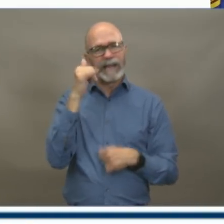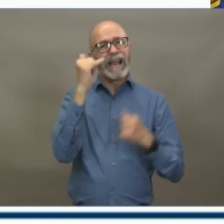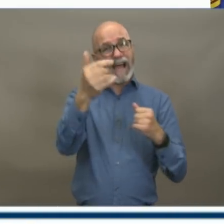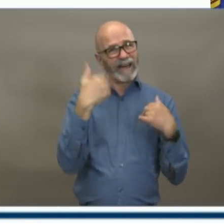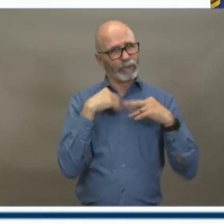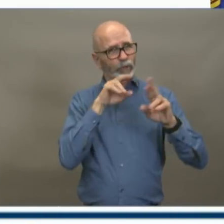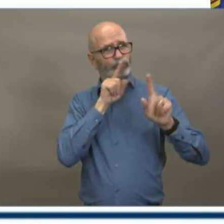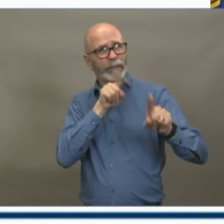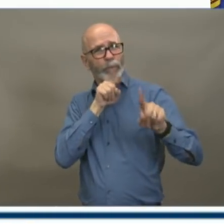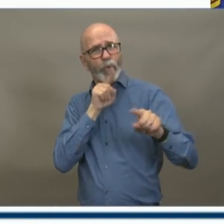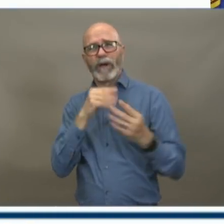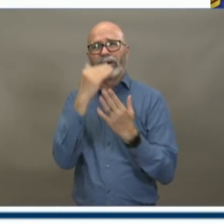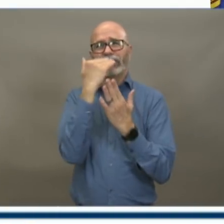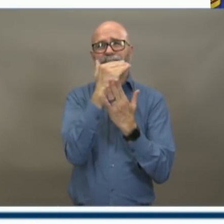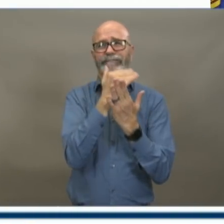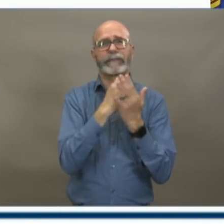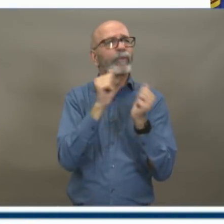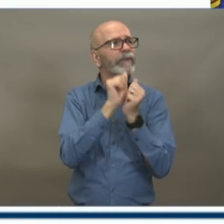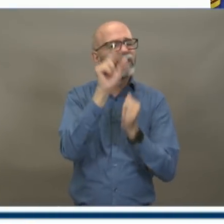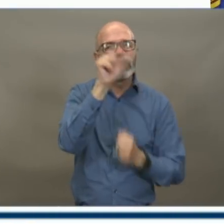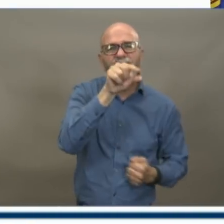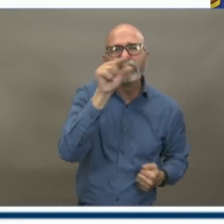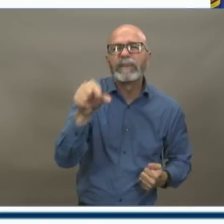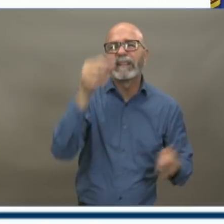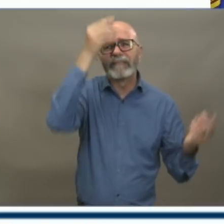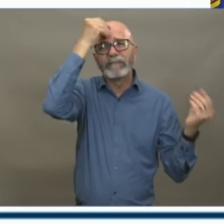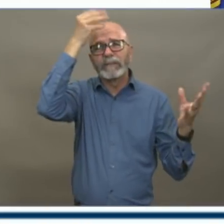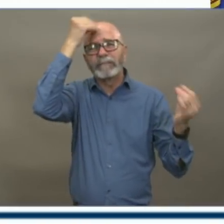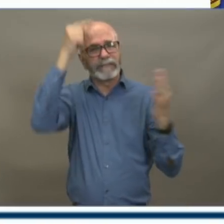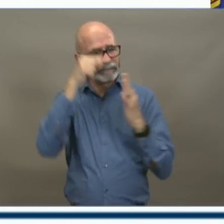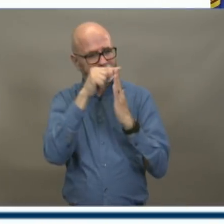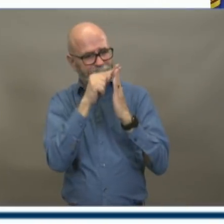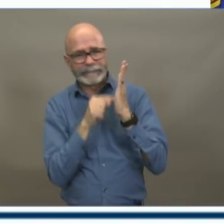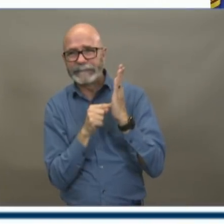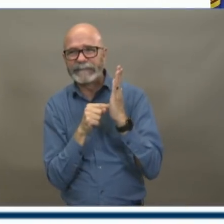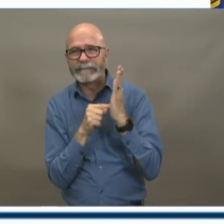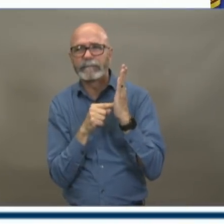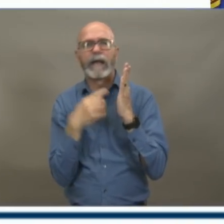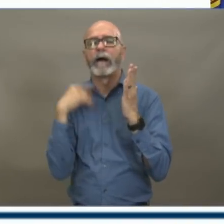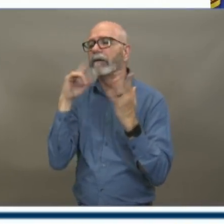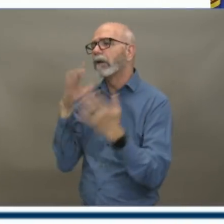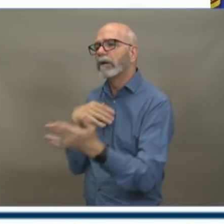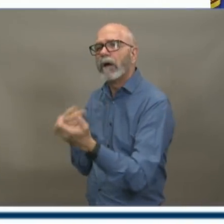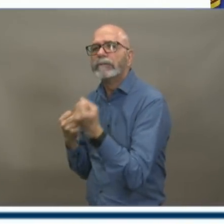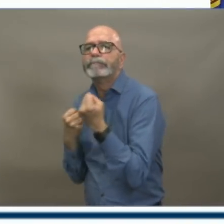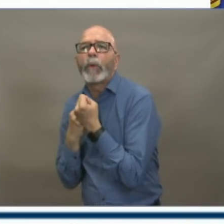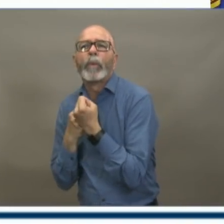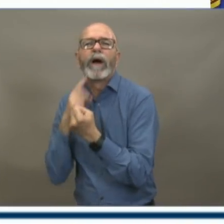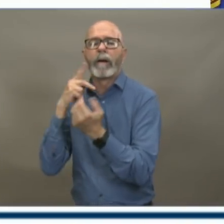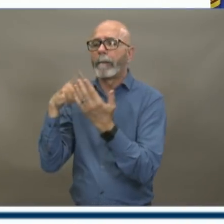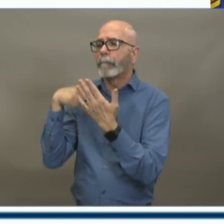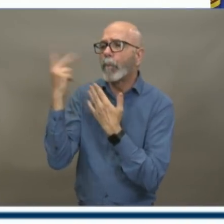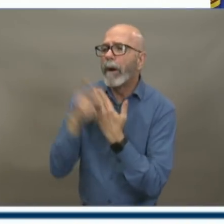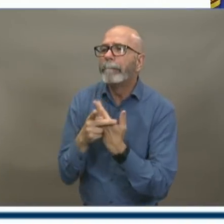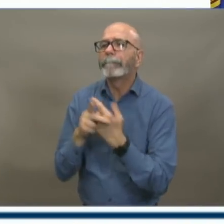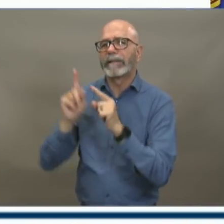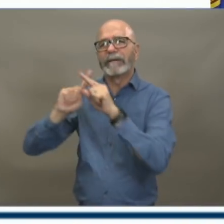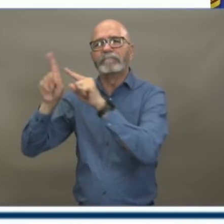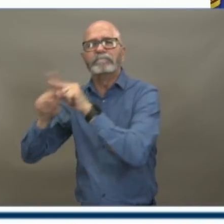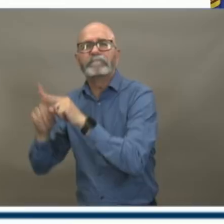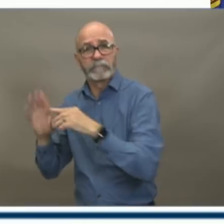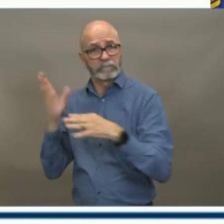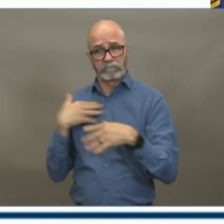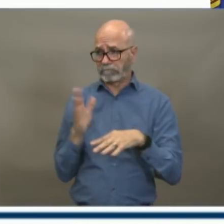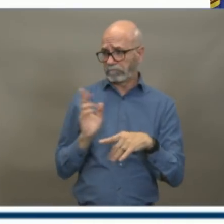government supports for COVID programs and such. It's generally a positive report, especially so far as the